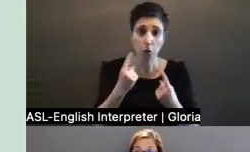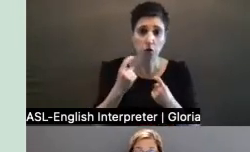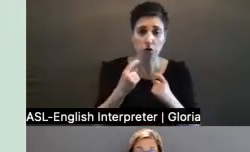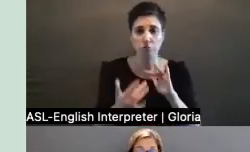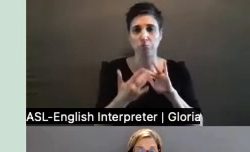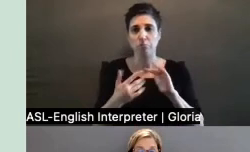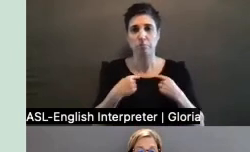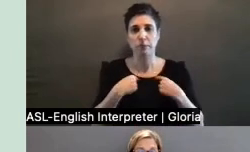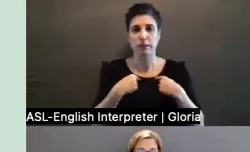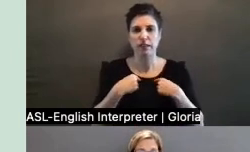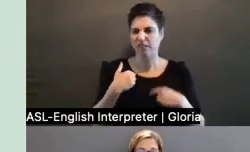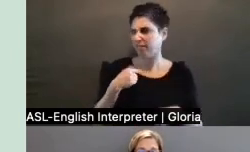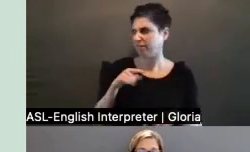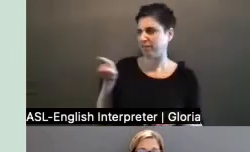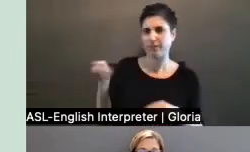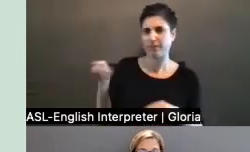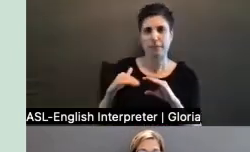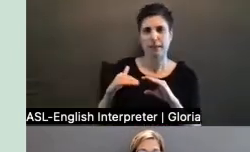there's my email address there,